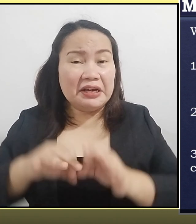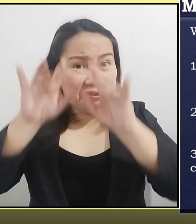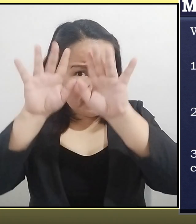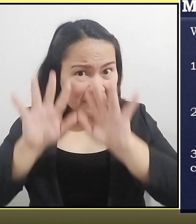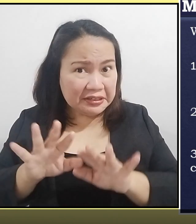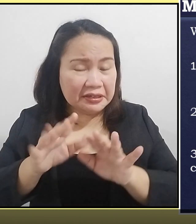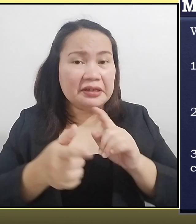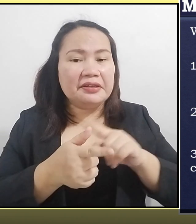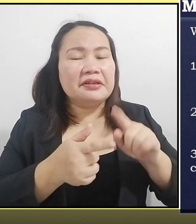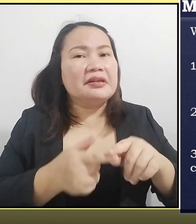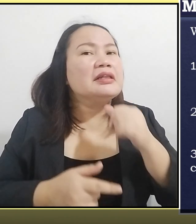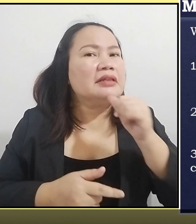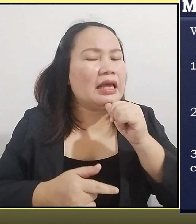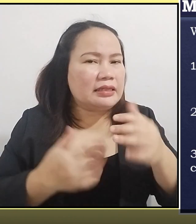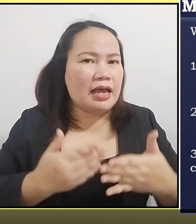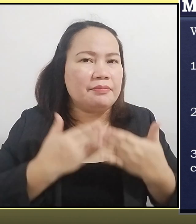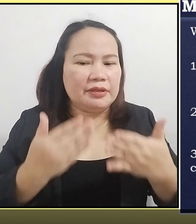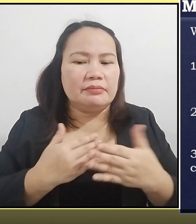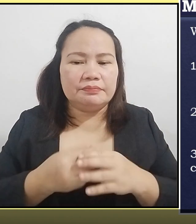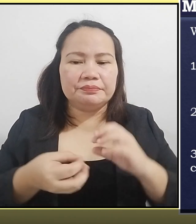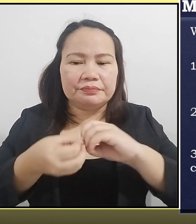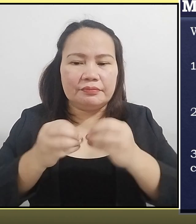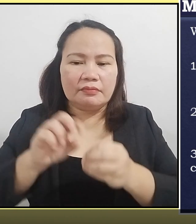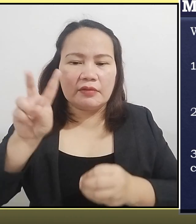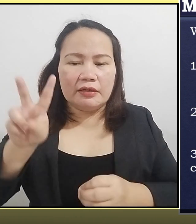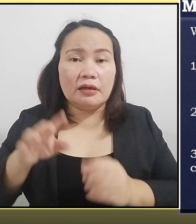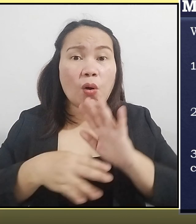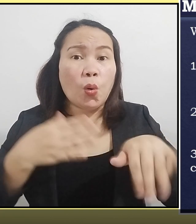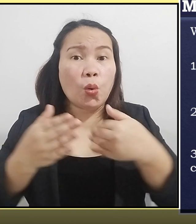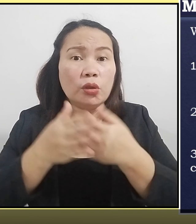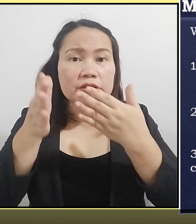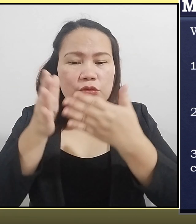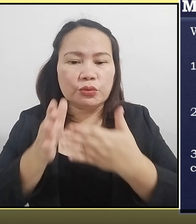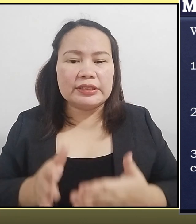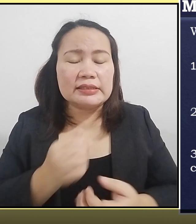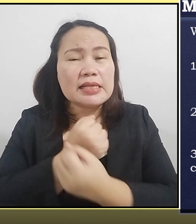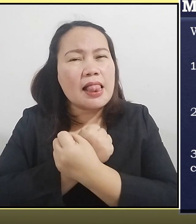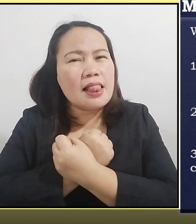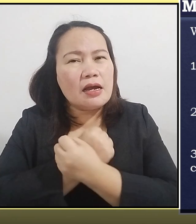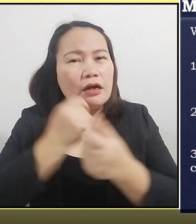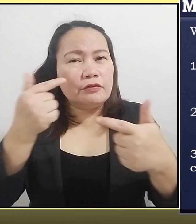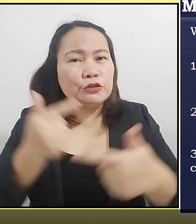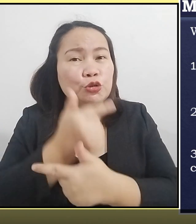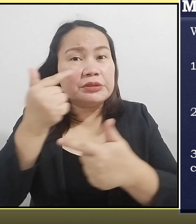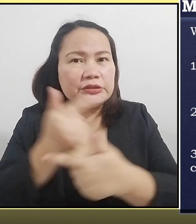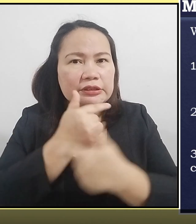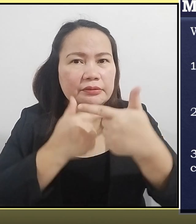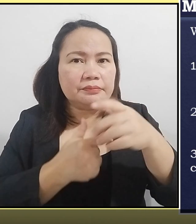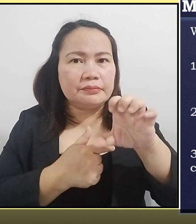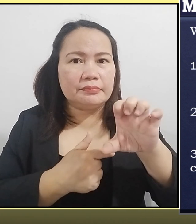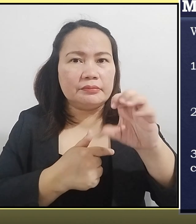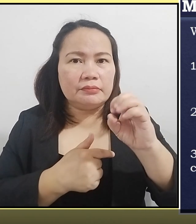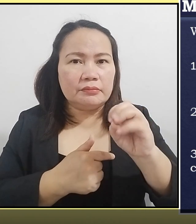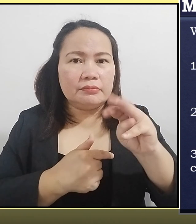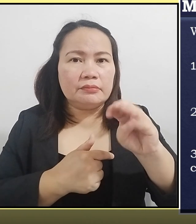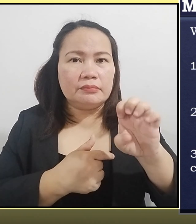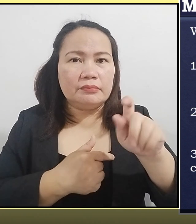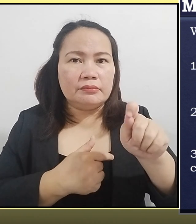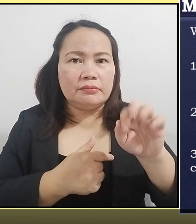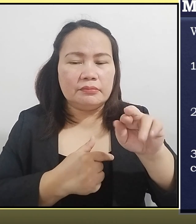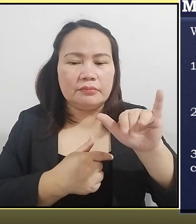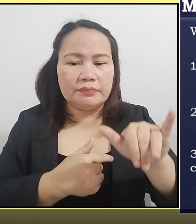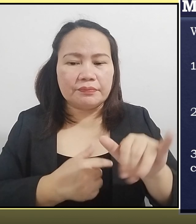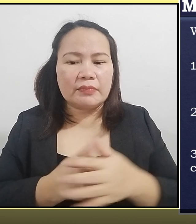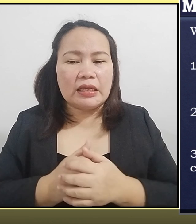umulan. Umuulan. Okay? Number 2, all my students love geometry.